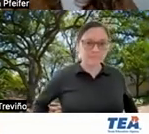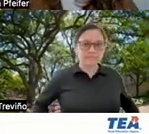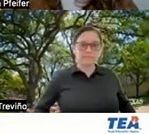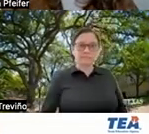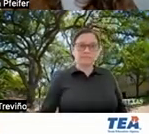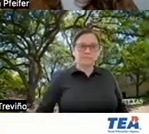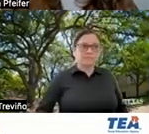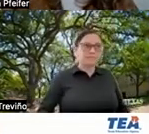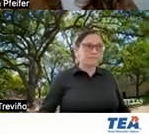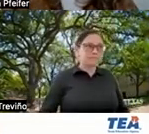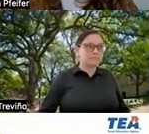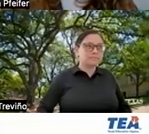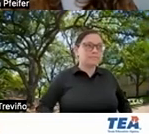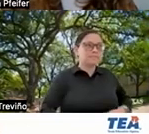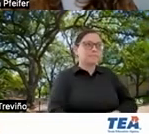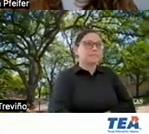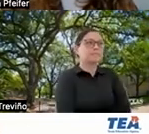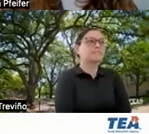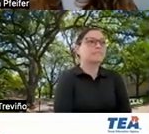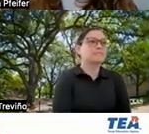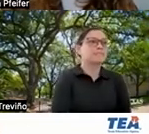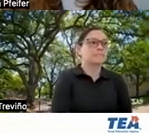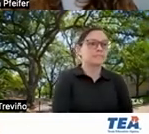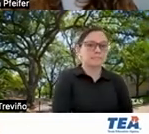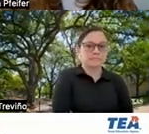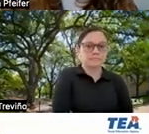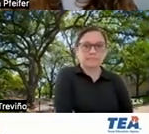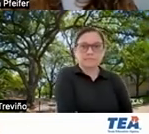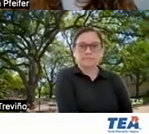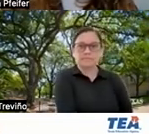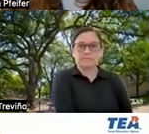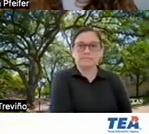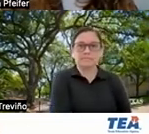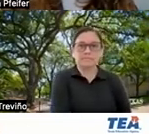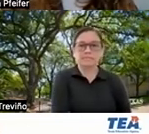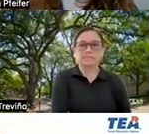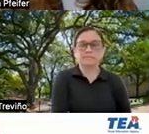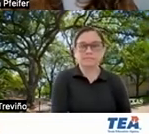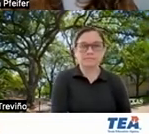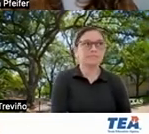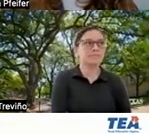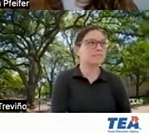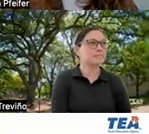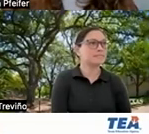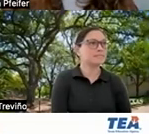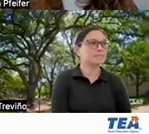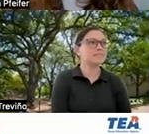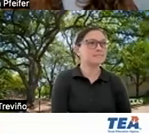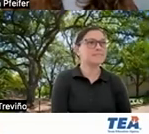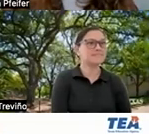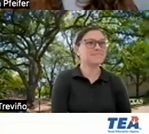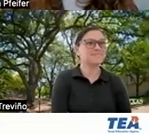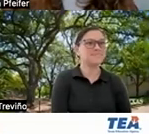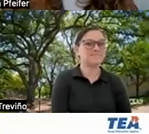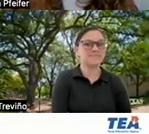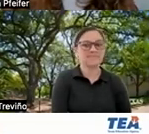It explains what those things might mean, right? And so it could get a little wordy at first. That's okay